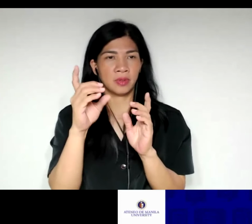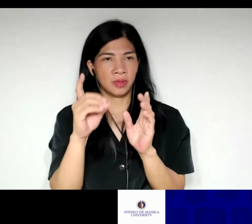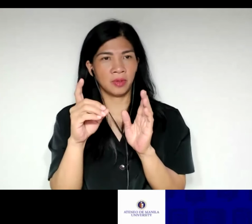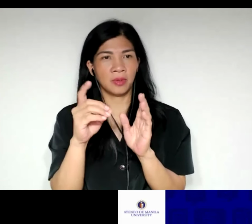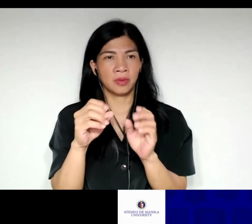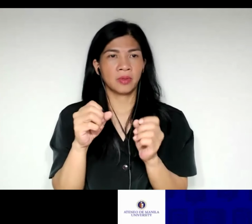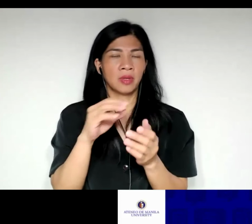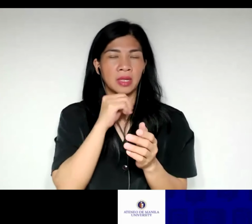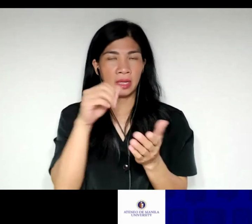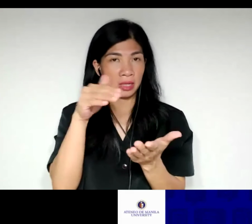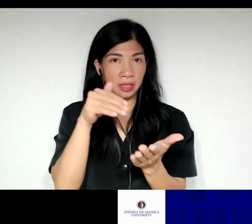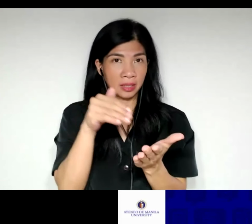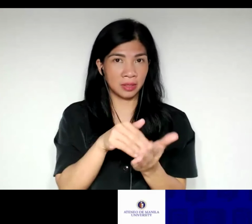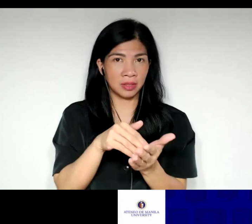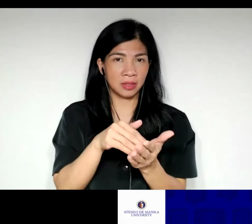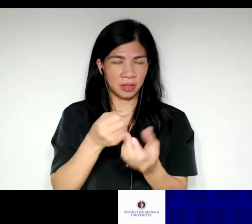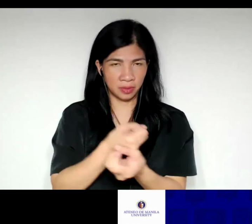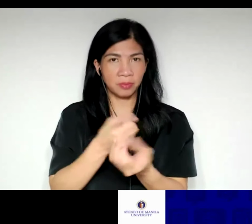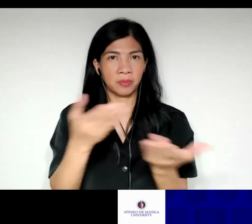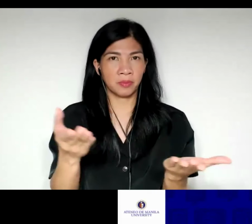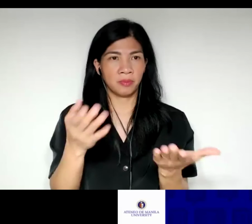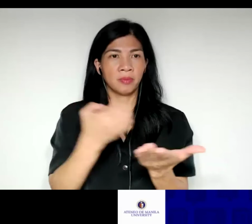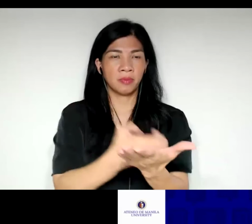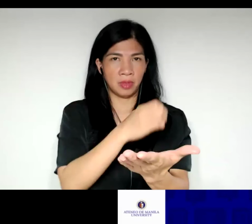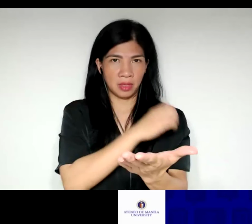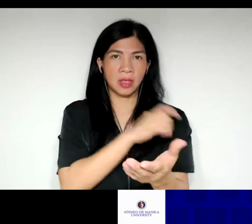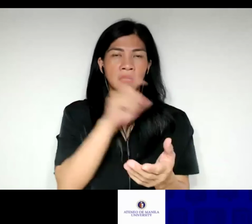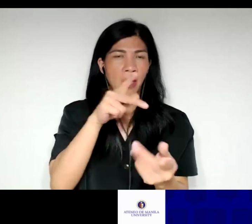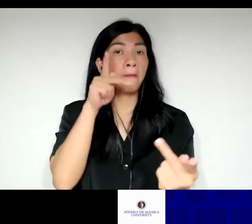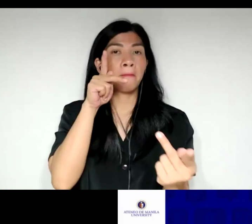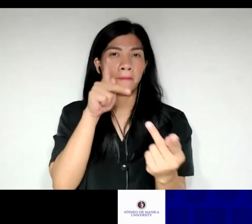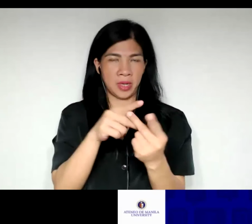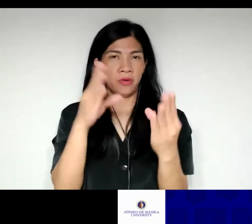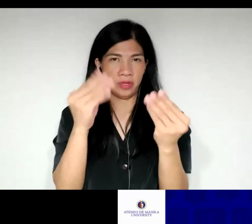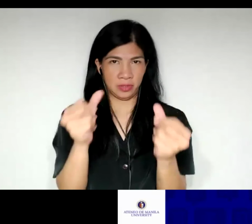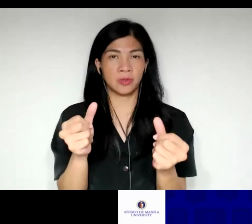decentralized and distributed renewable energy is really the perfect solution.